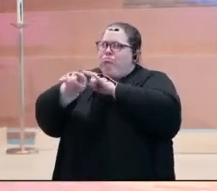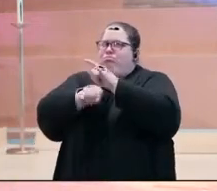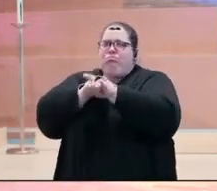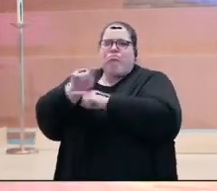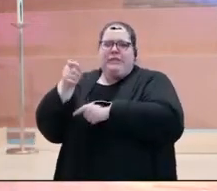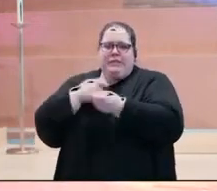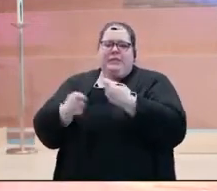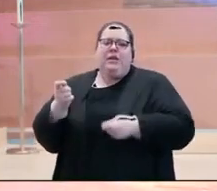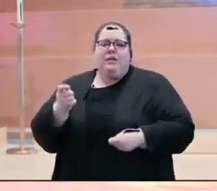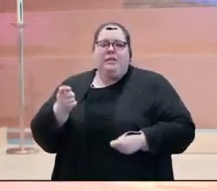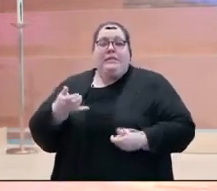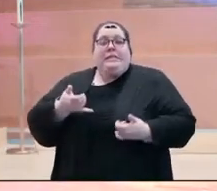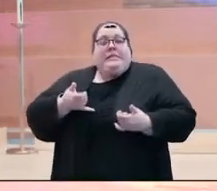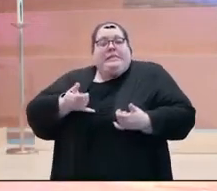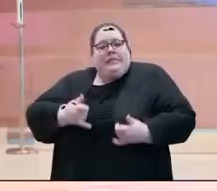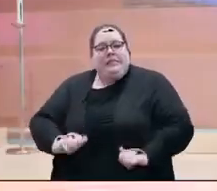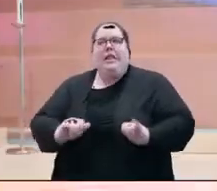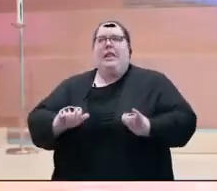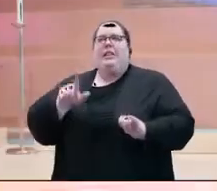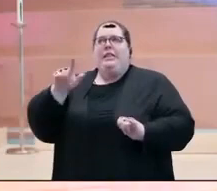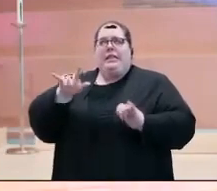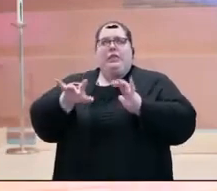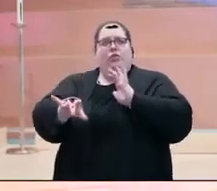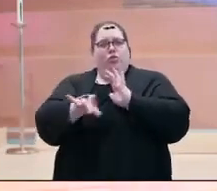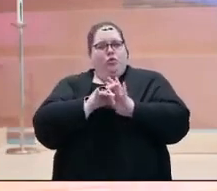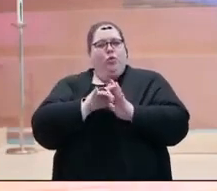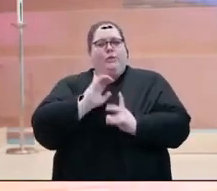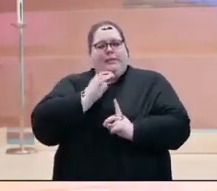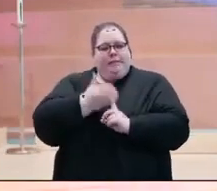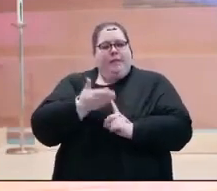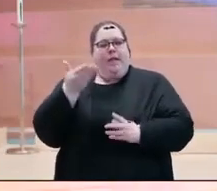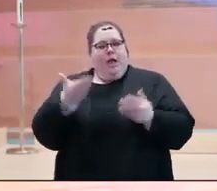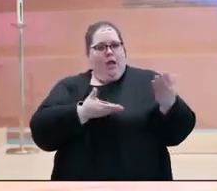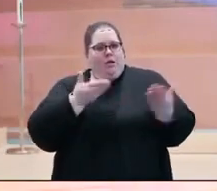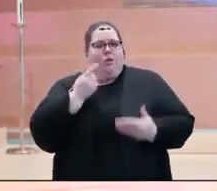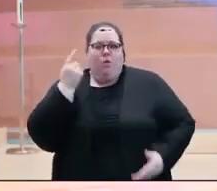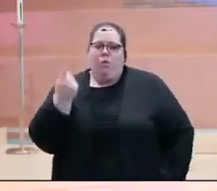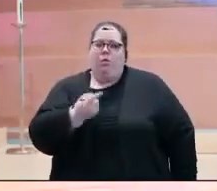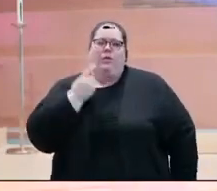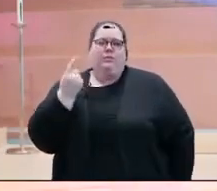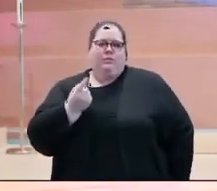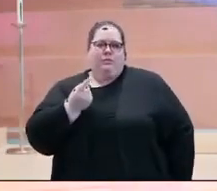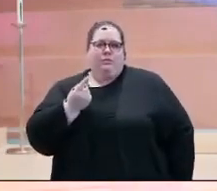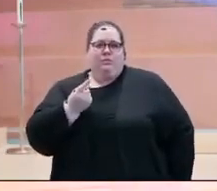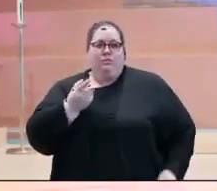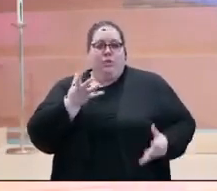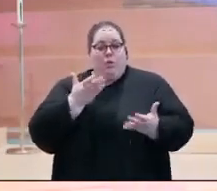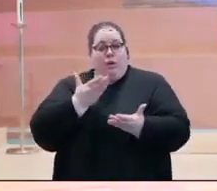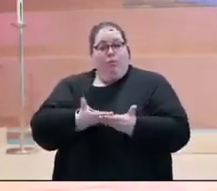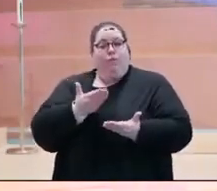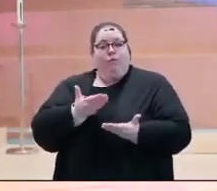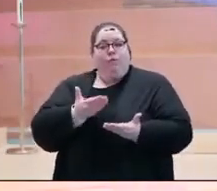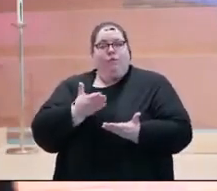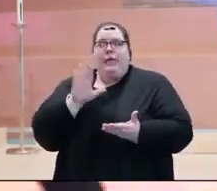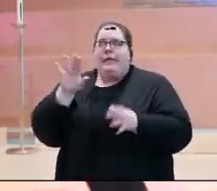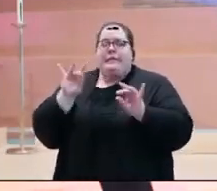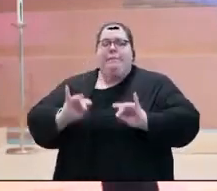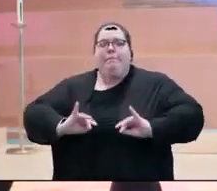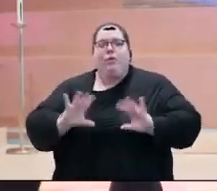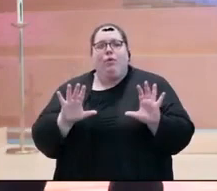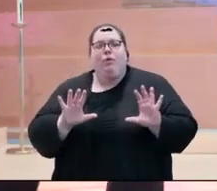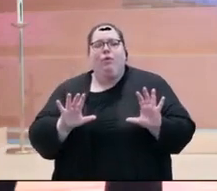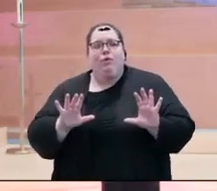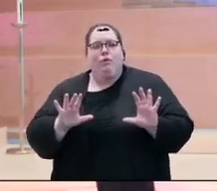Jesus still chose hospitality every time. You want proof of this? You look at his miracles, just his